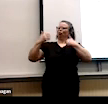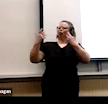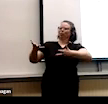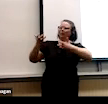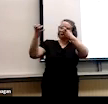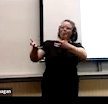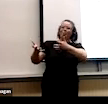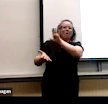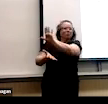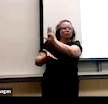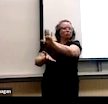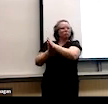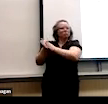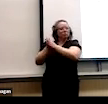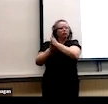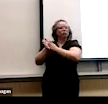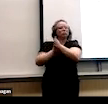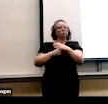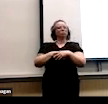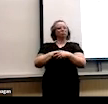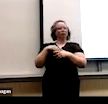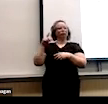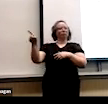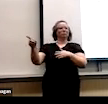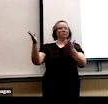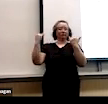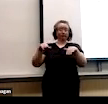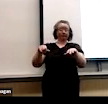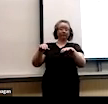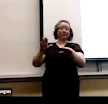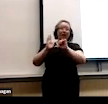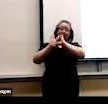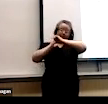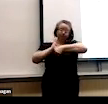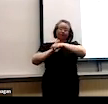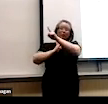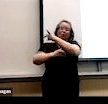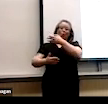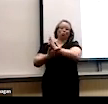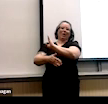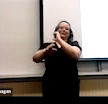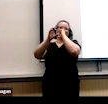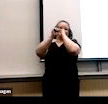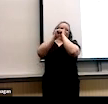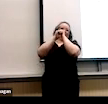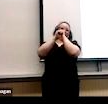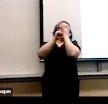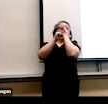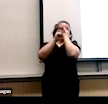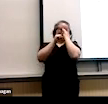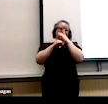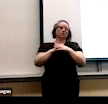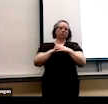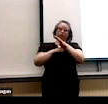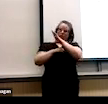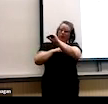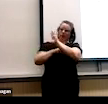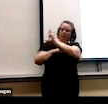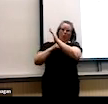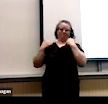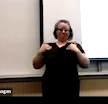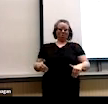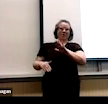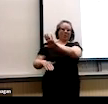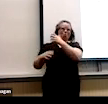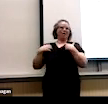these individuals their right to privacy in their healthcare, but also appropriately involve caregivers as needed for decision-making supports. And then we